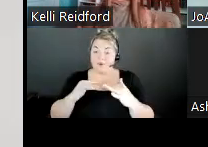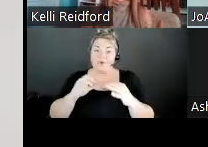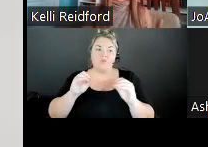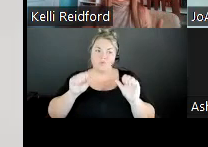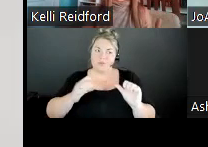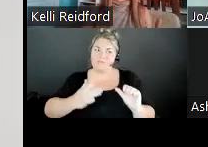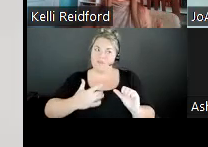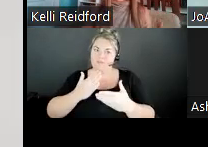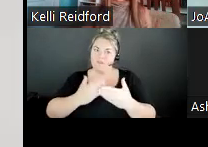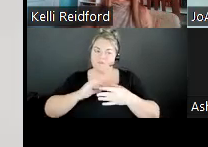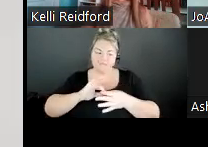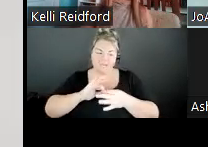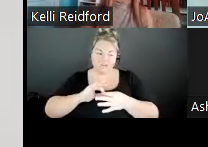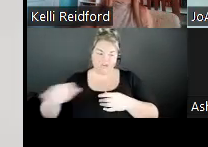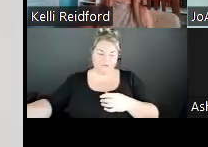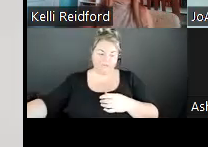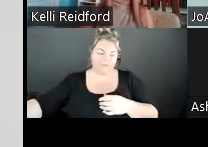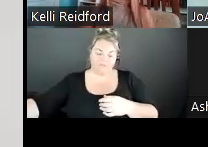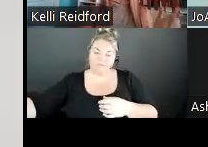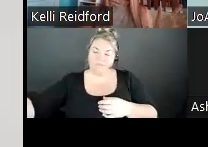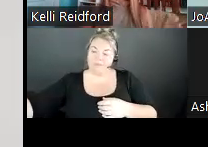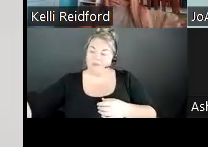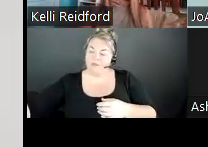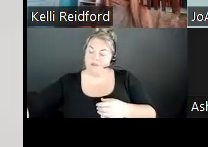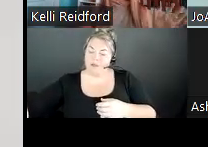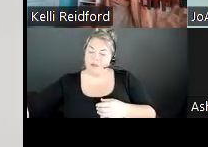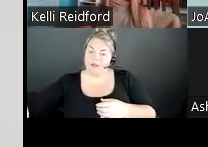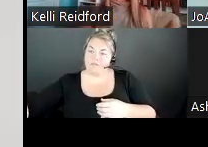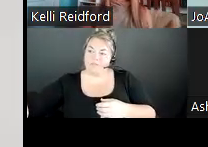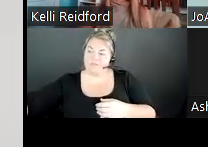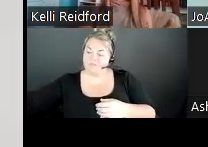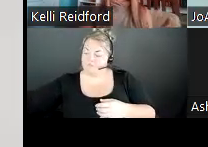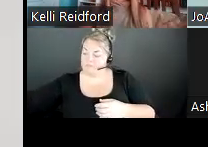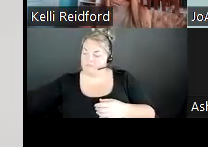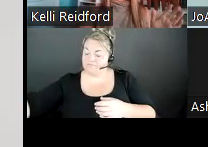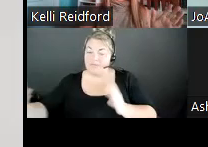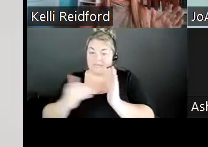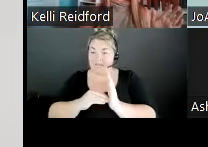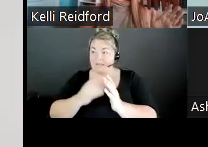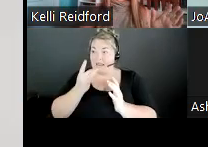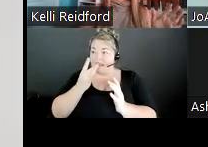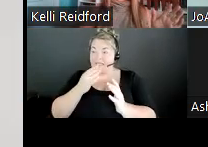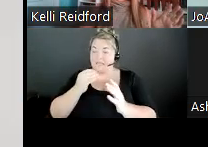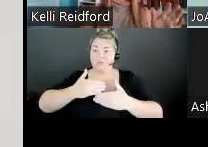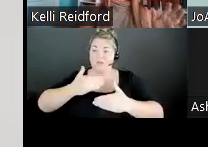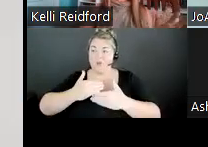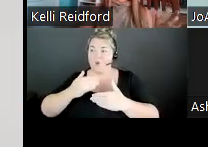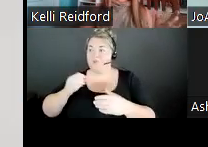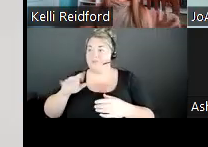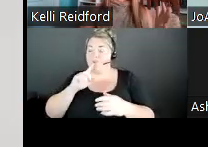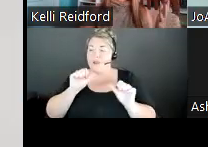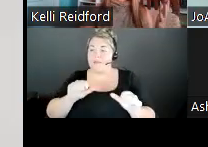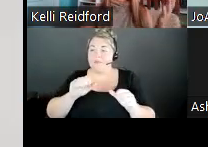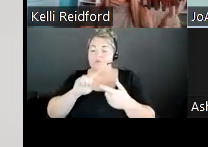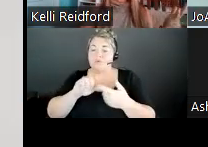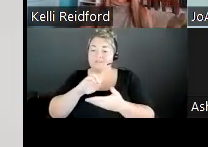can feel some connection. Again, lighting and windows, and if you're able to design